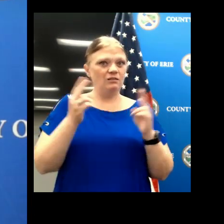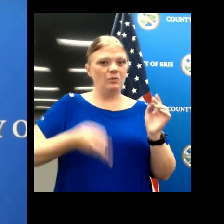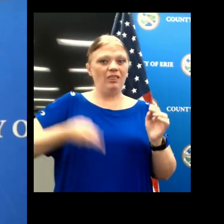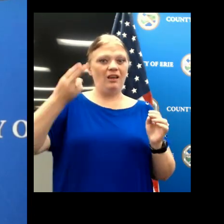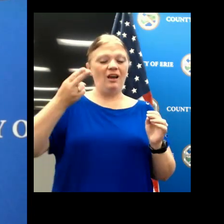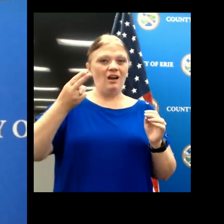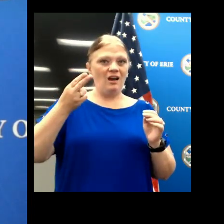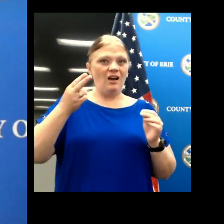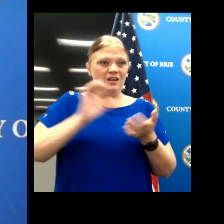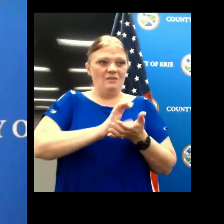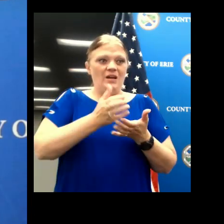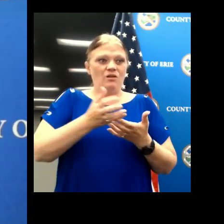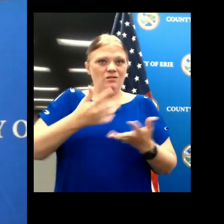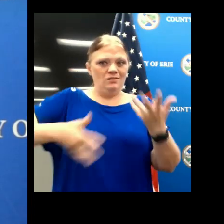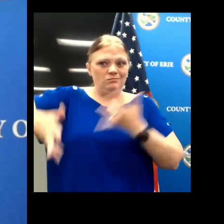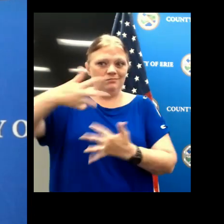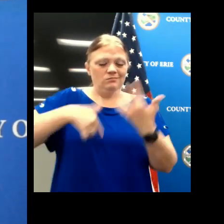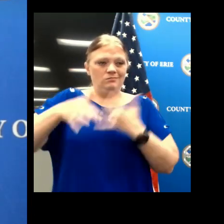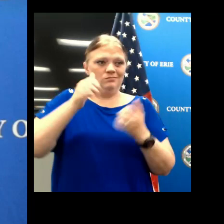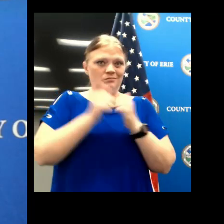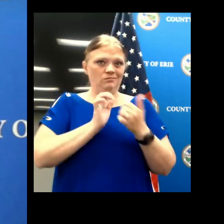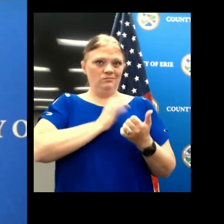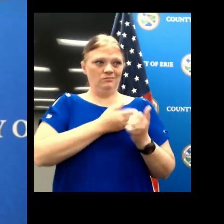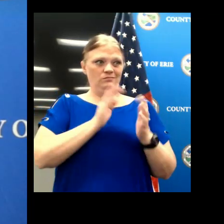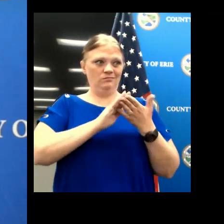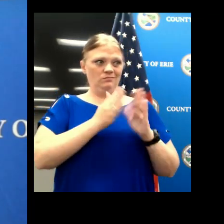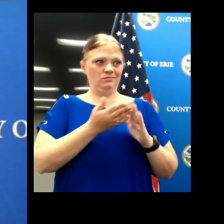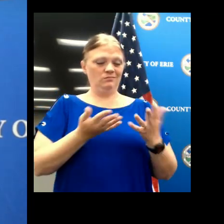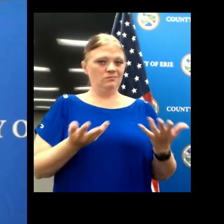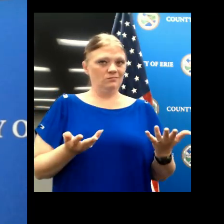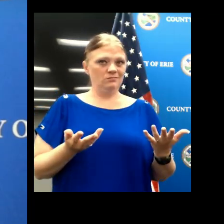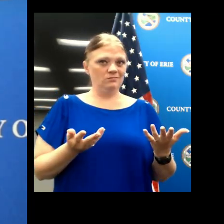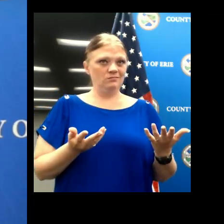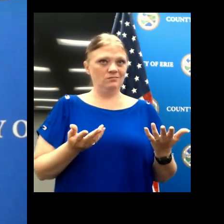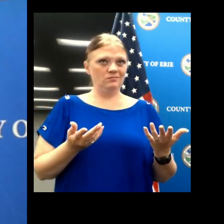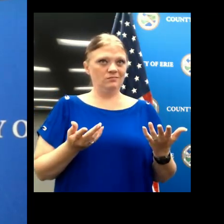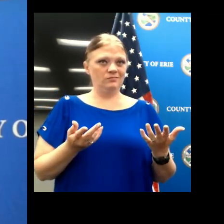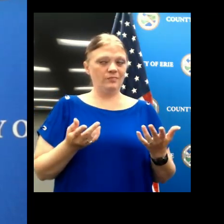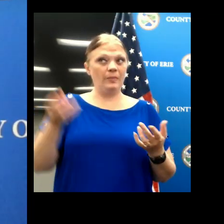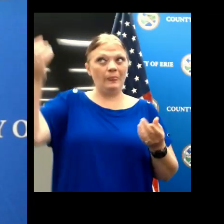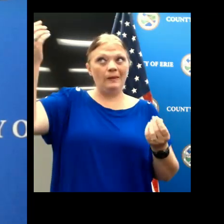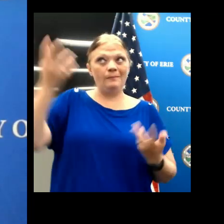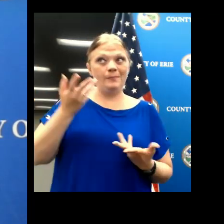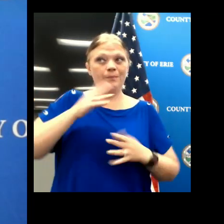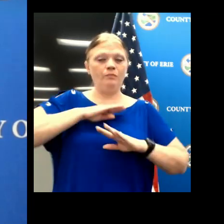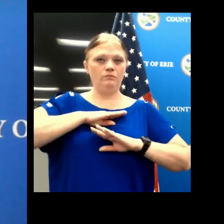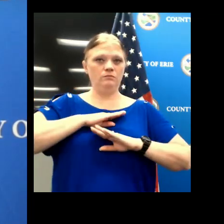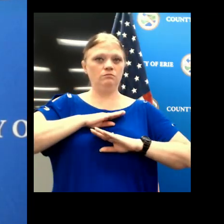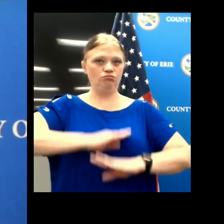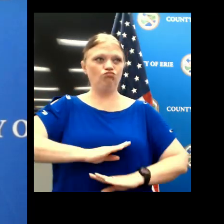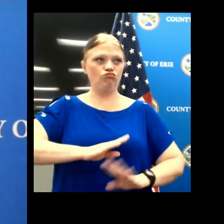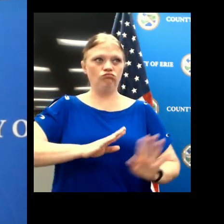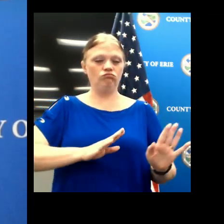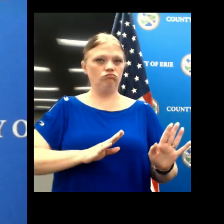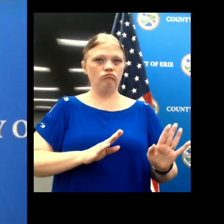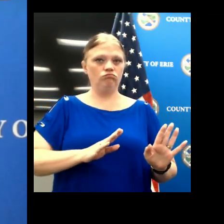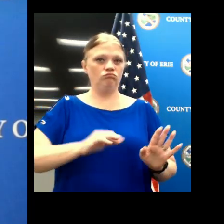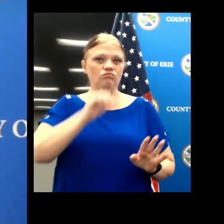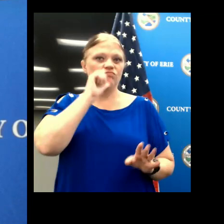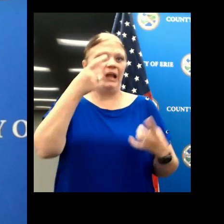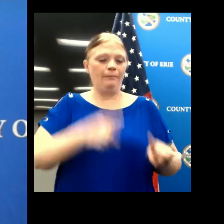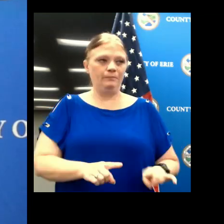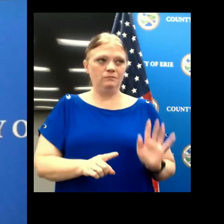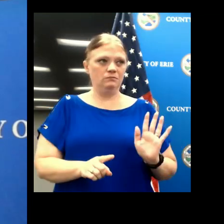prevalence rates interacting in our community. And we were, assured that that will not happen, that they